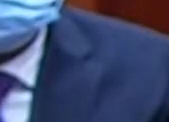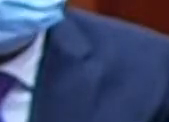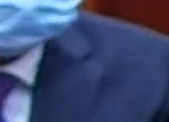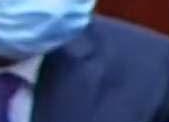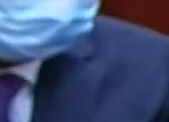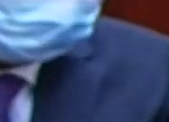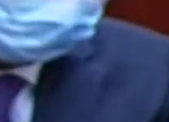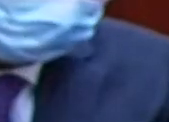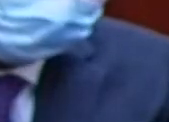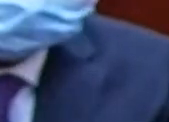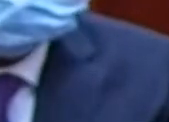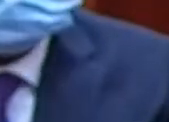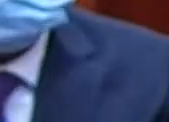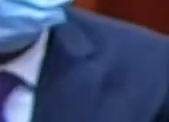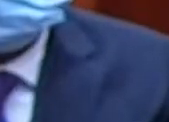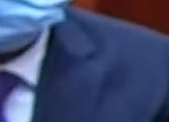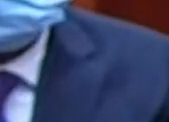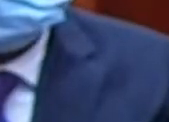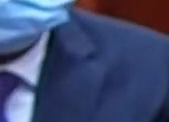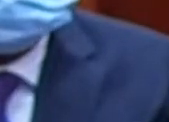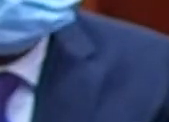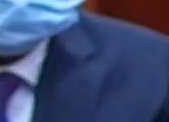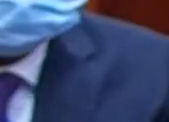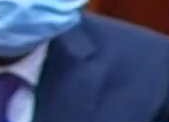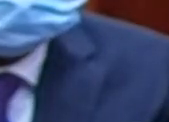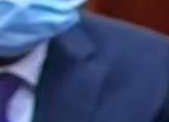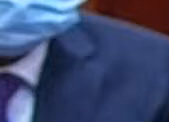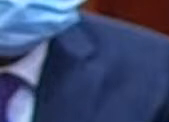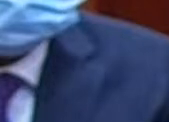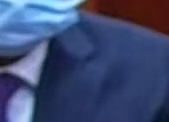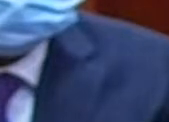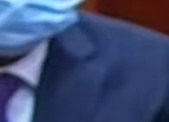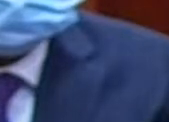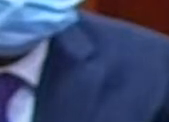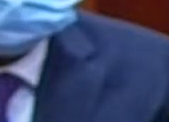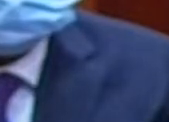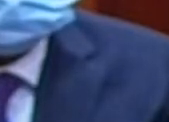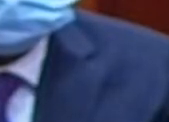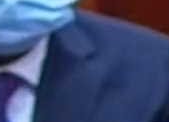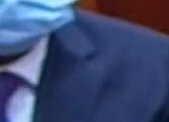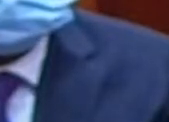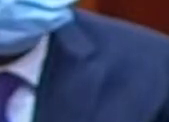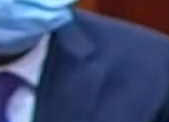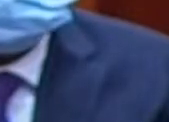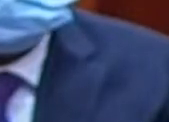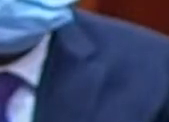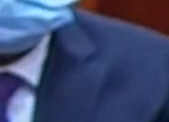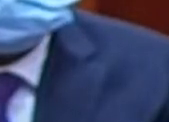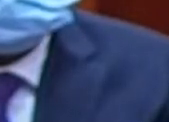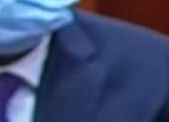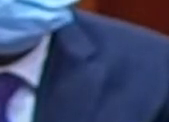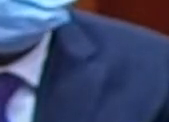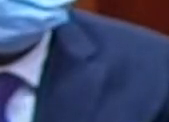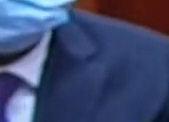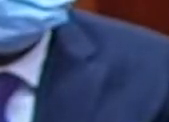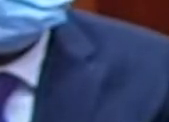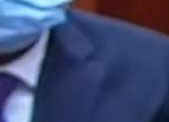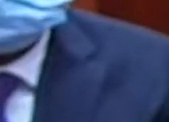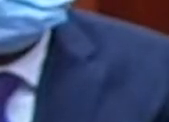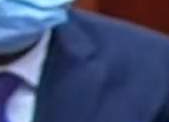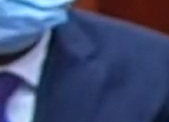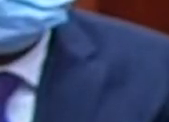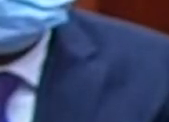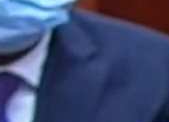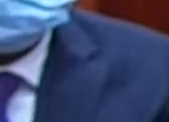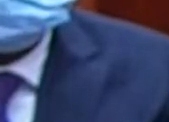Commission, the church will forever be grateful to you, because those kinds of bills would actually have bankrupted the family.